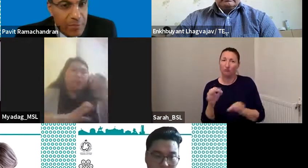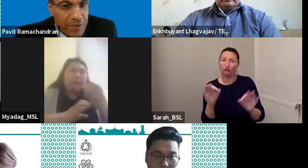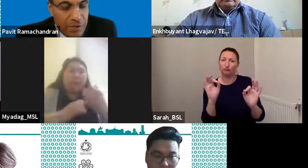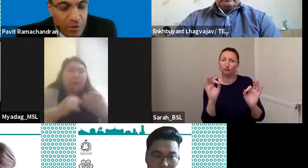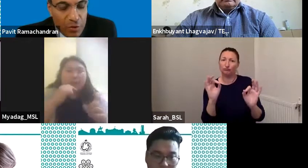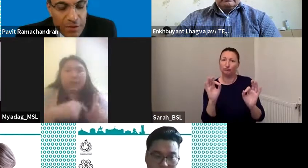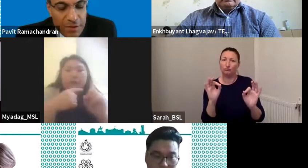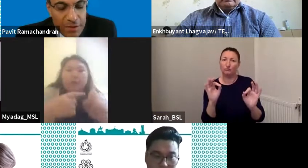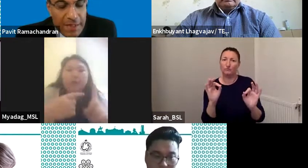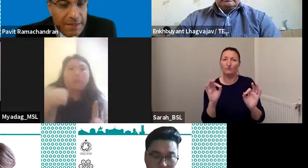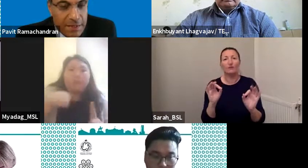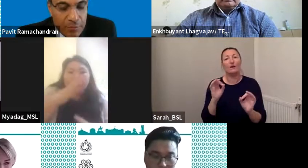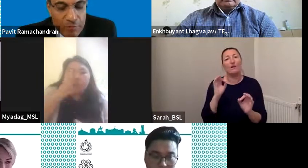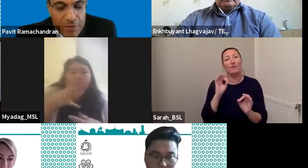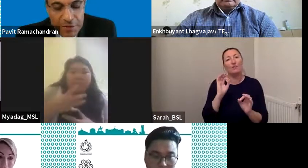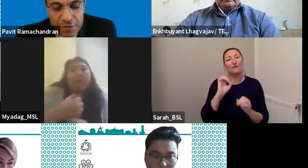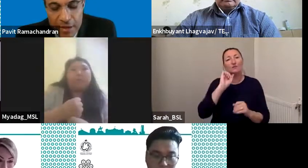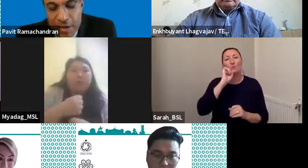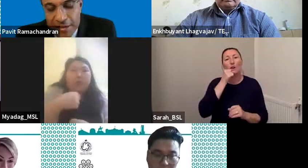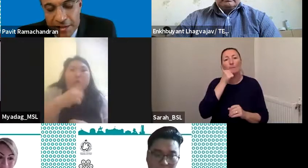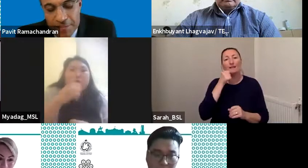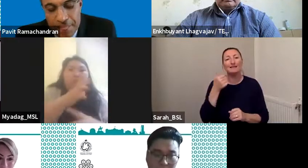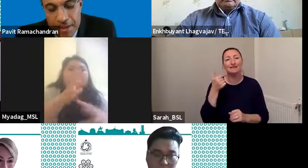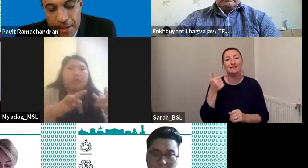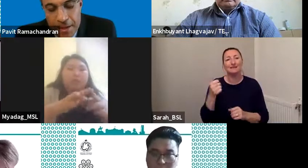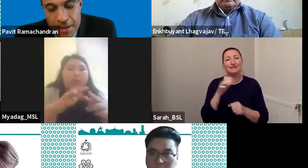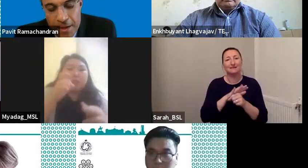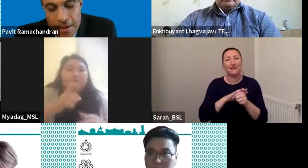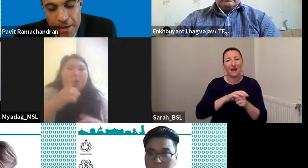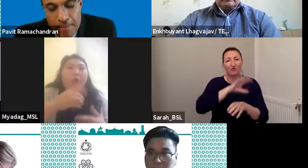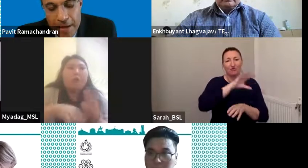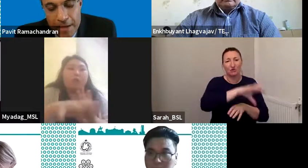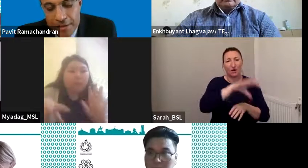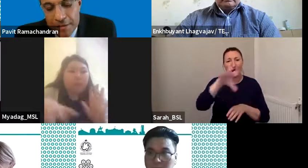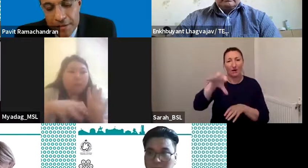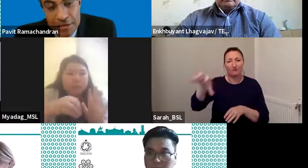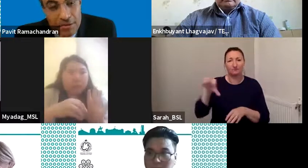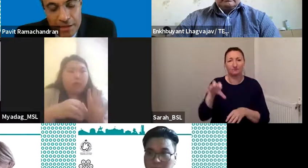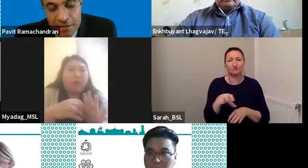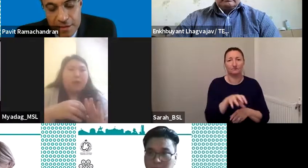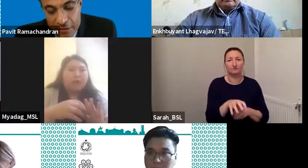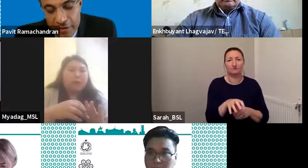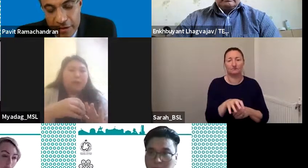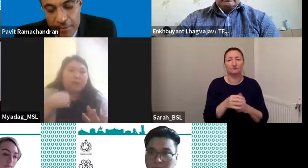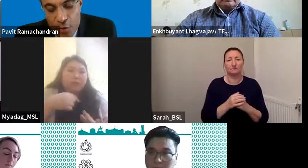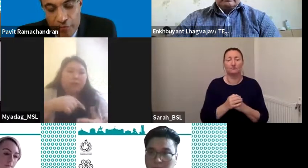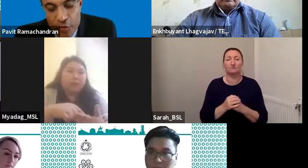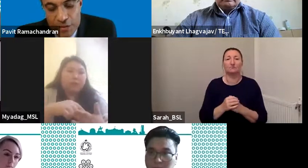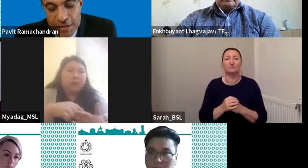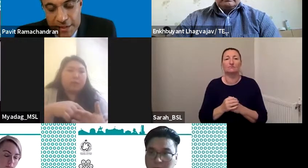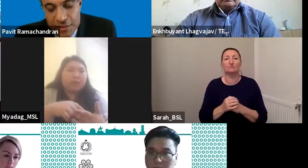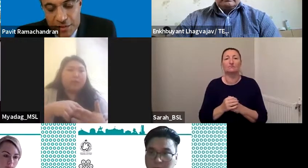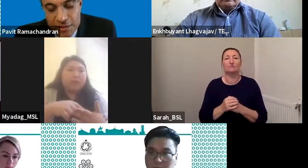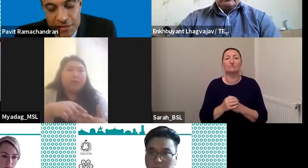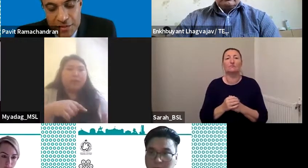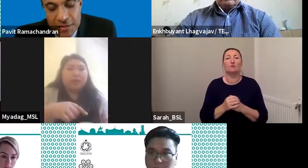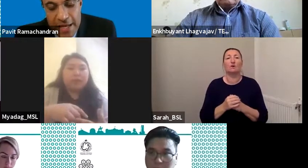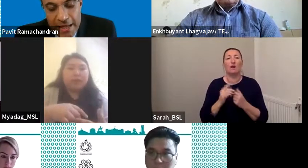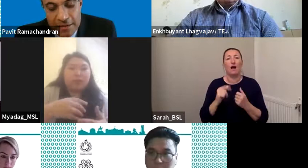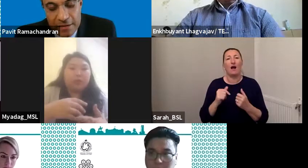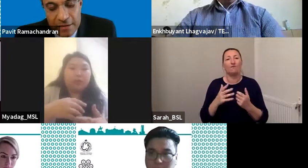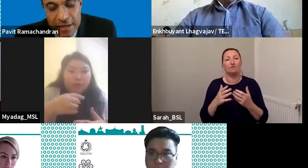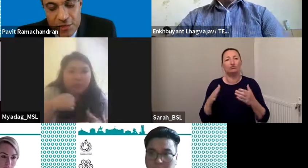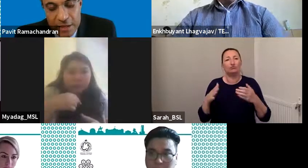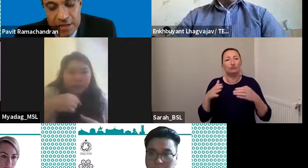be established across 6 provinces or IMAGs. Piloting the integrated delivery of cross-sectoral services